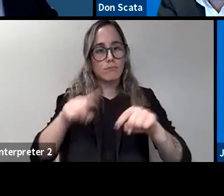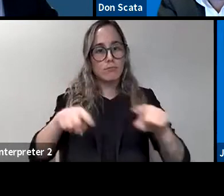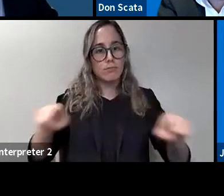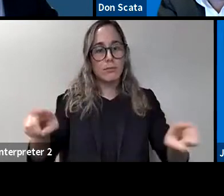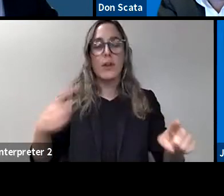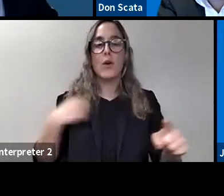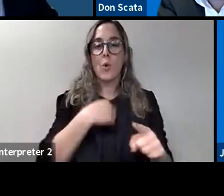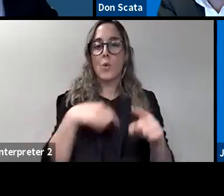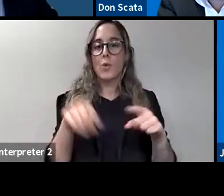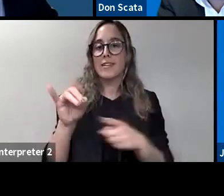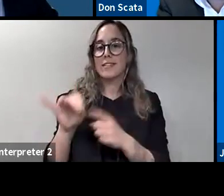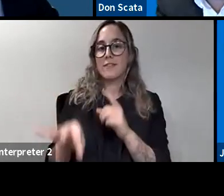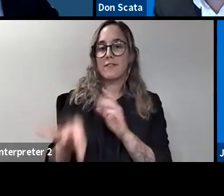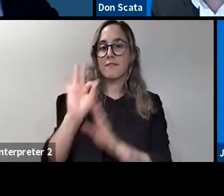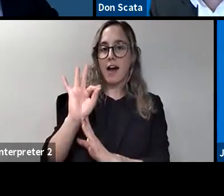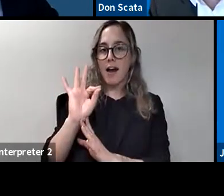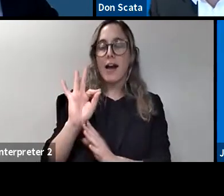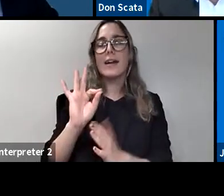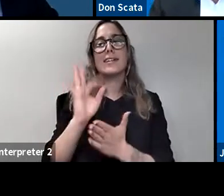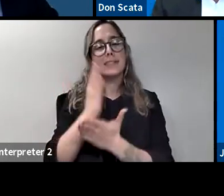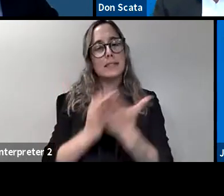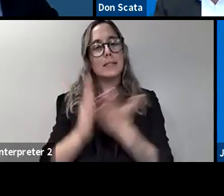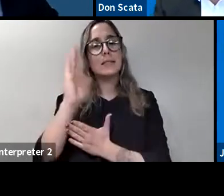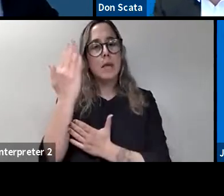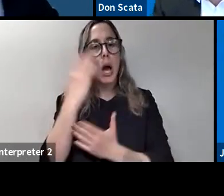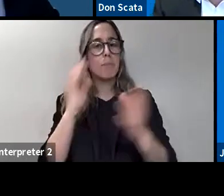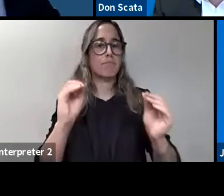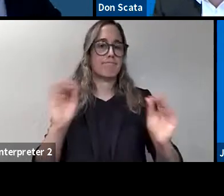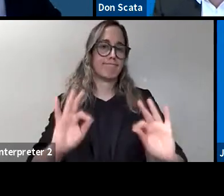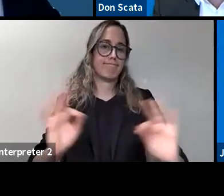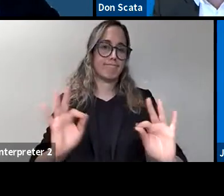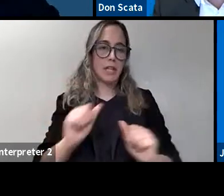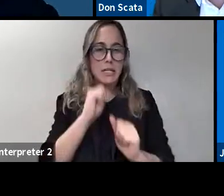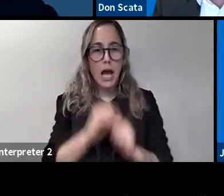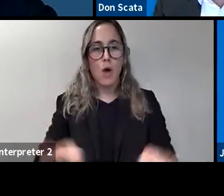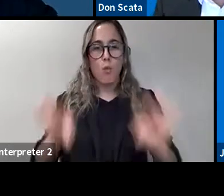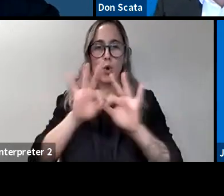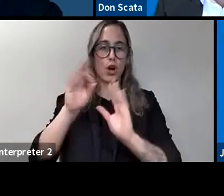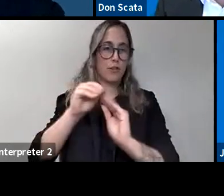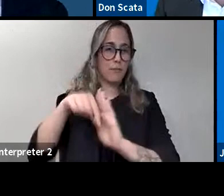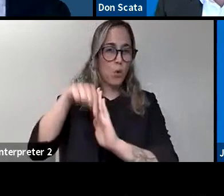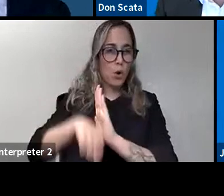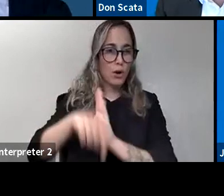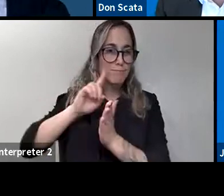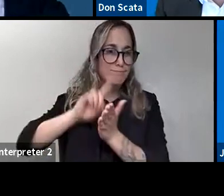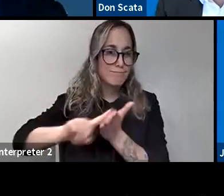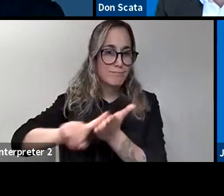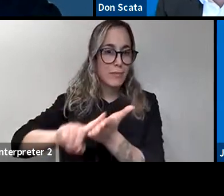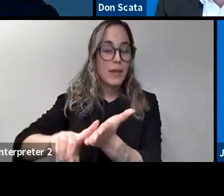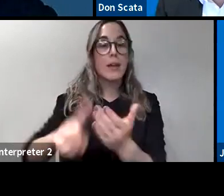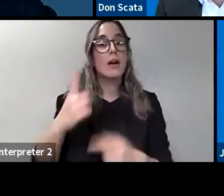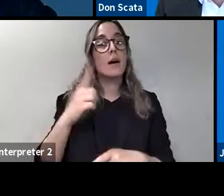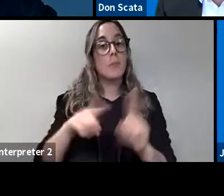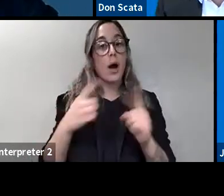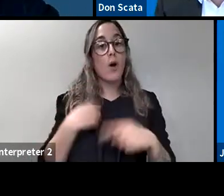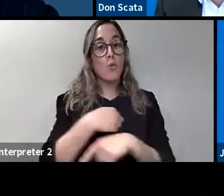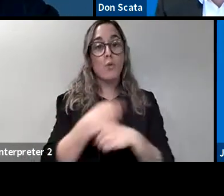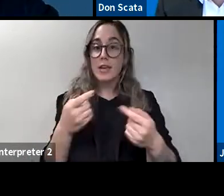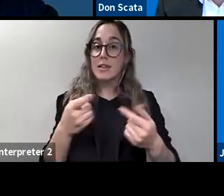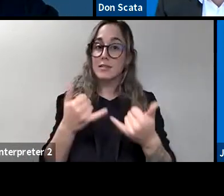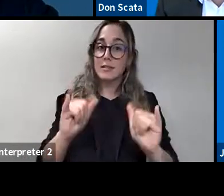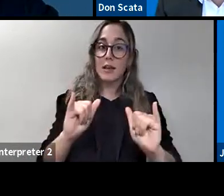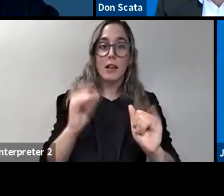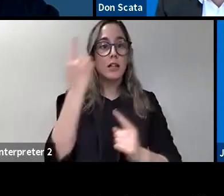are do not seem to be worth further review. But, you know, we continue to consider other